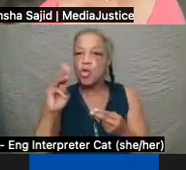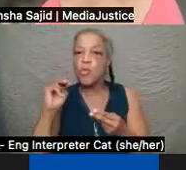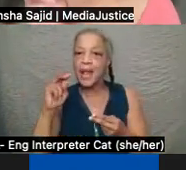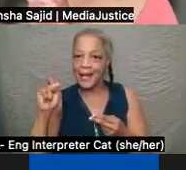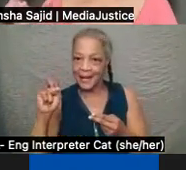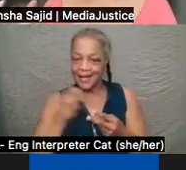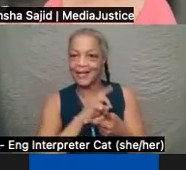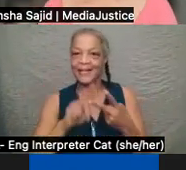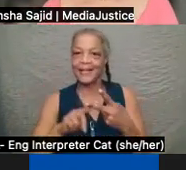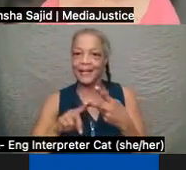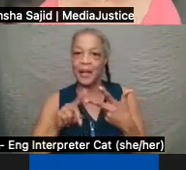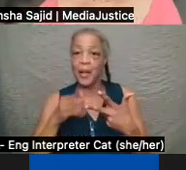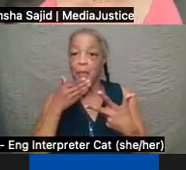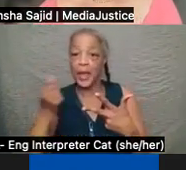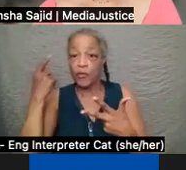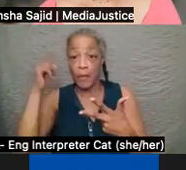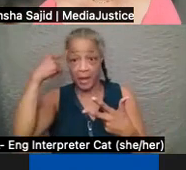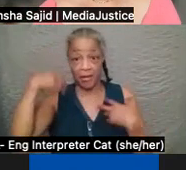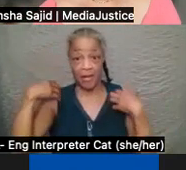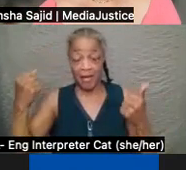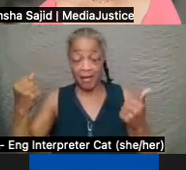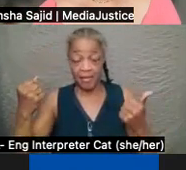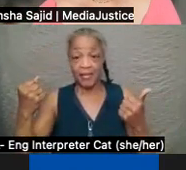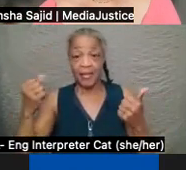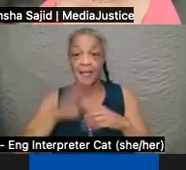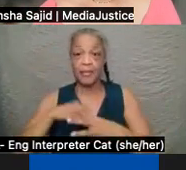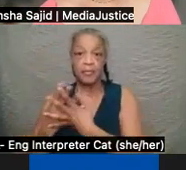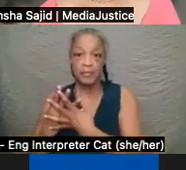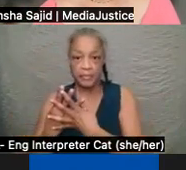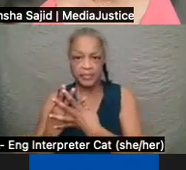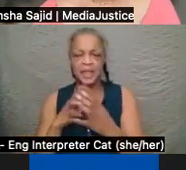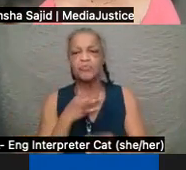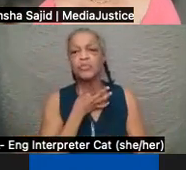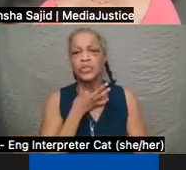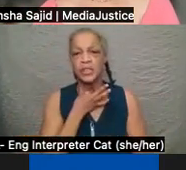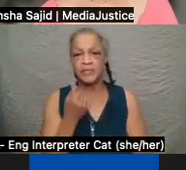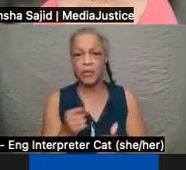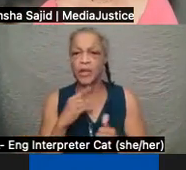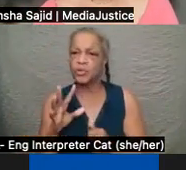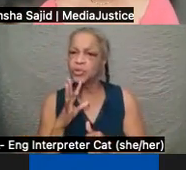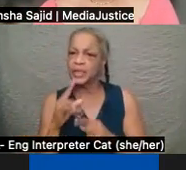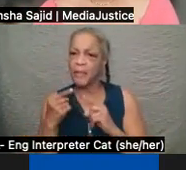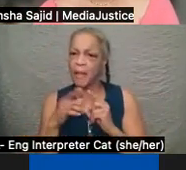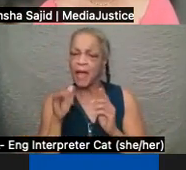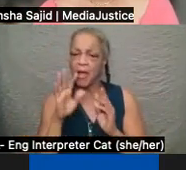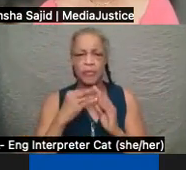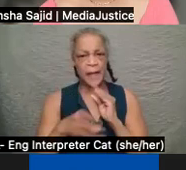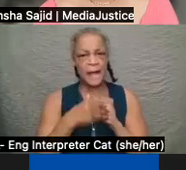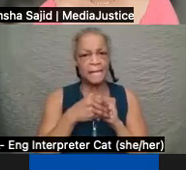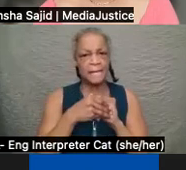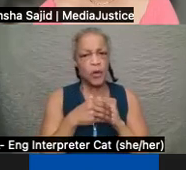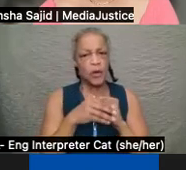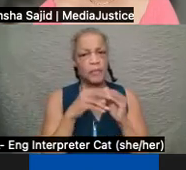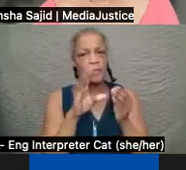that it's better on mental health than prison. And I'm curious if anyone wants to speak to what they added.